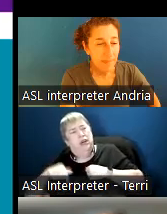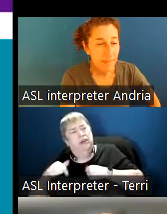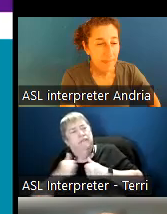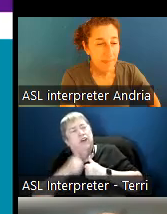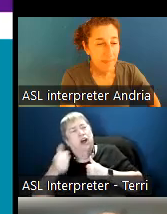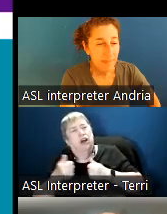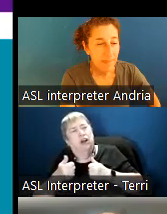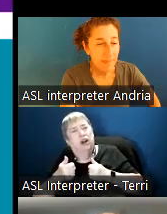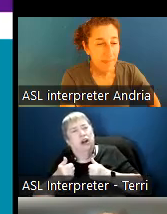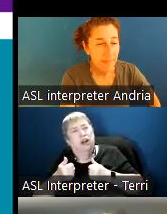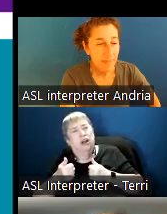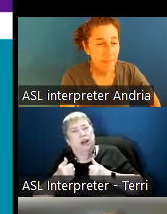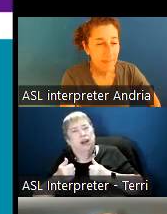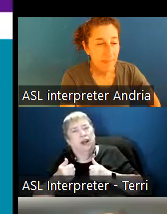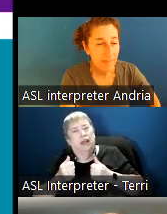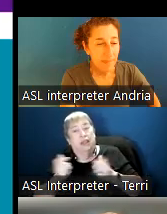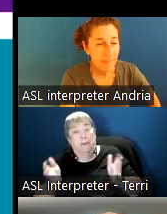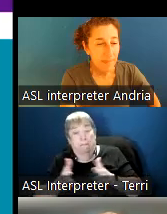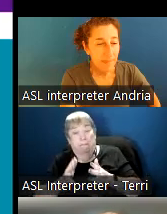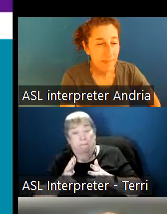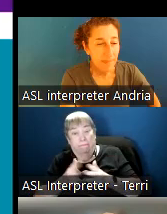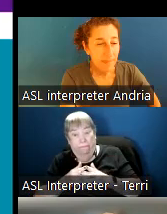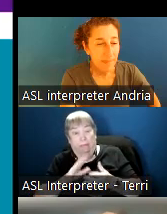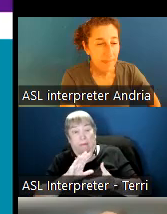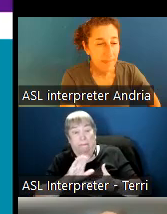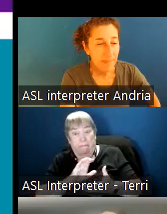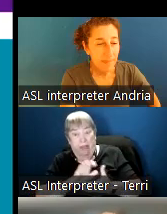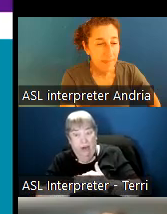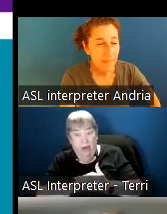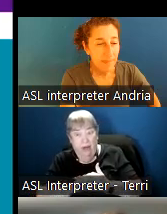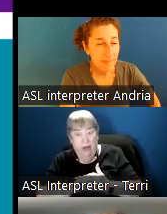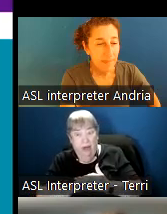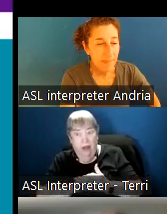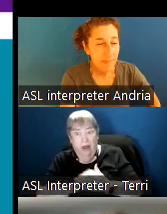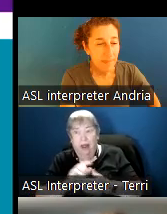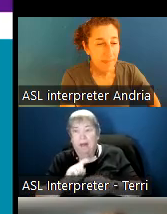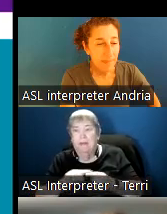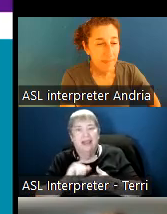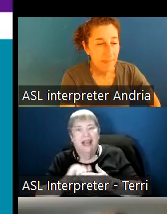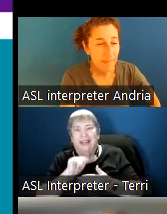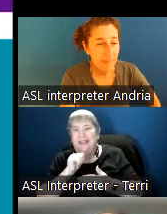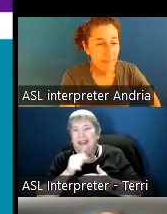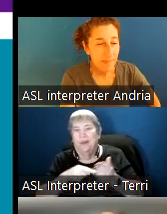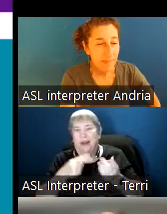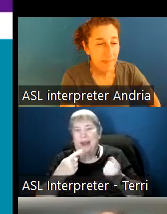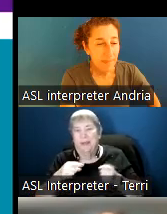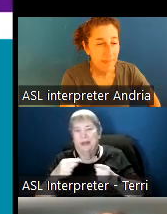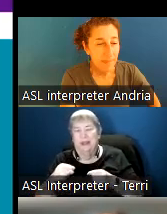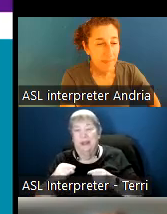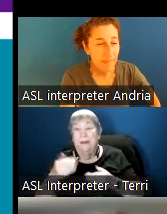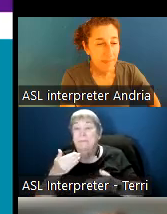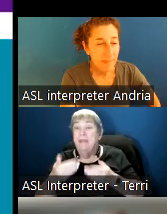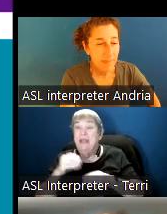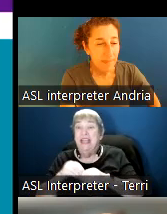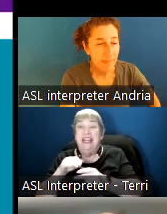that is not what it is at all. Person is isolated in a trailer. This is before cell phones.